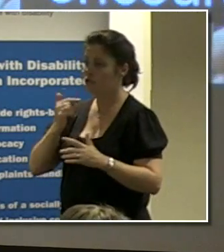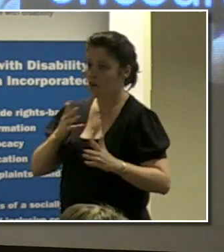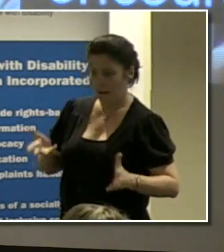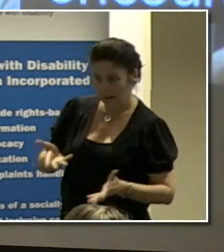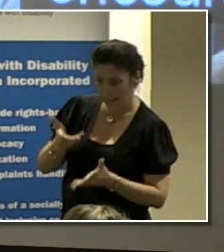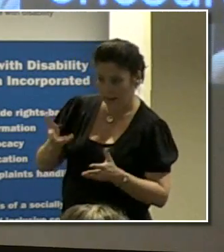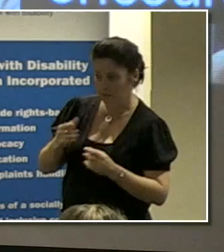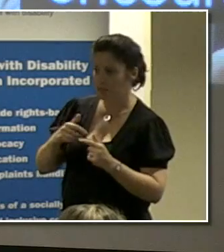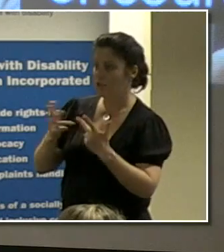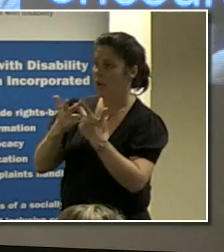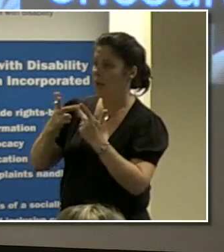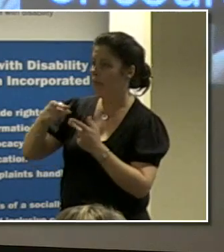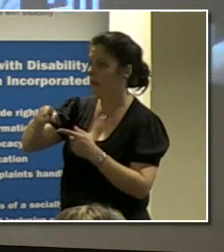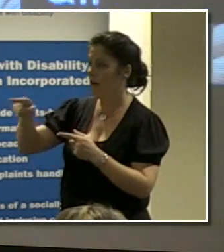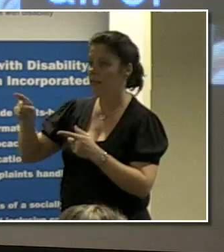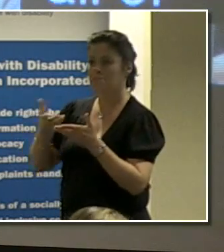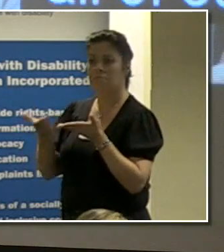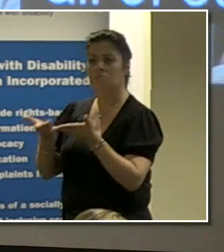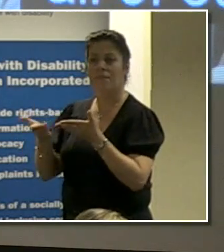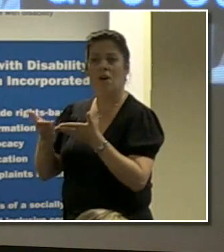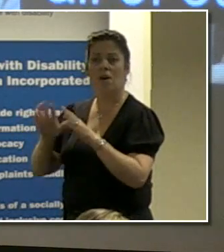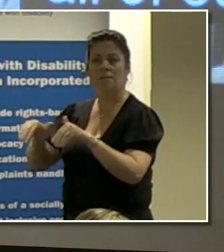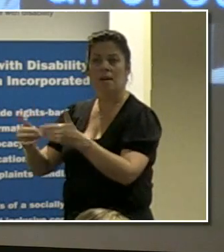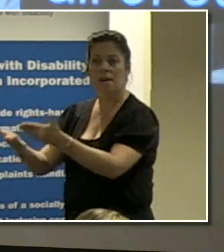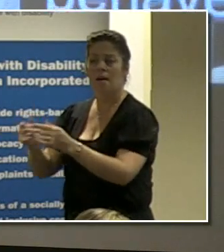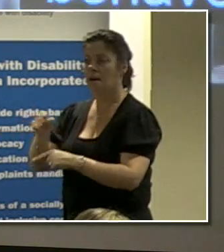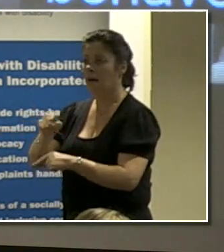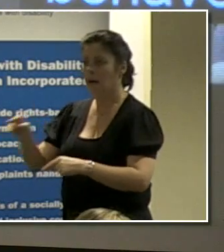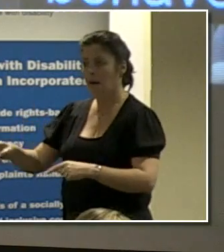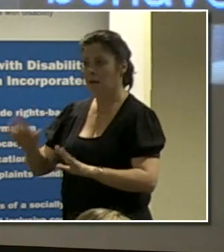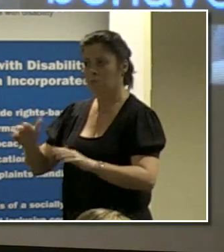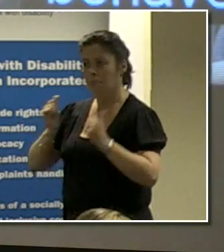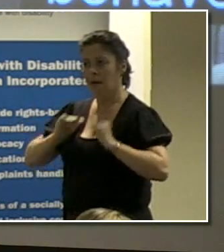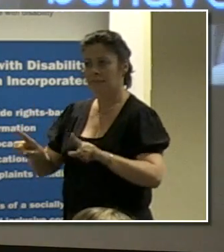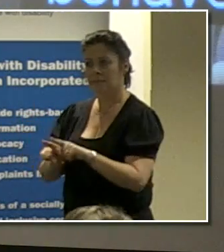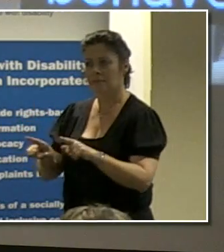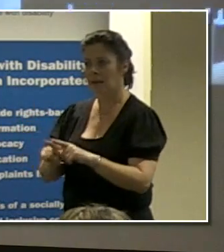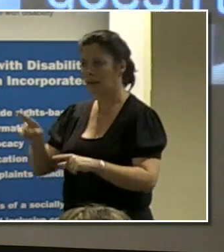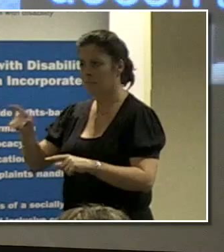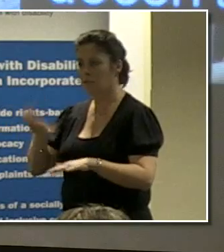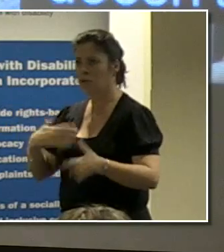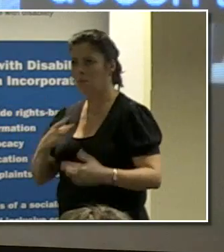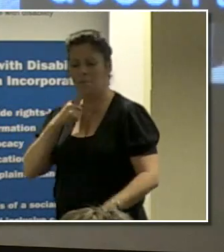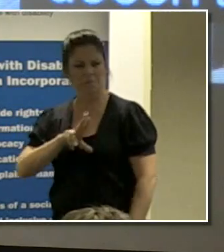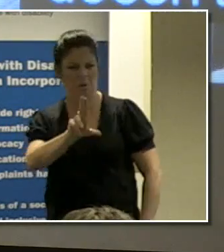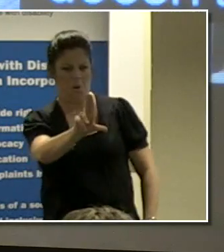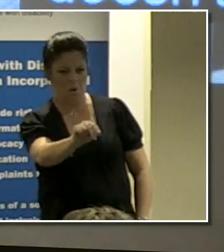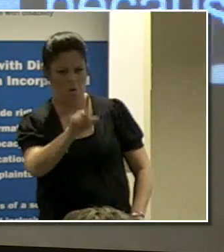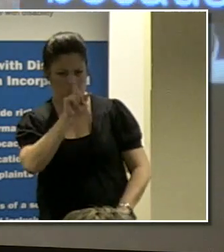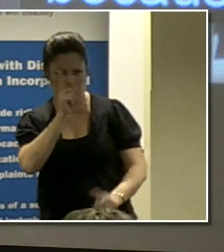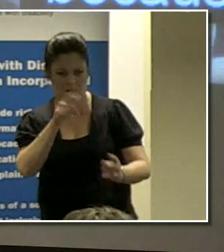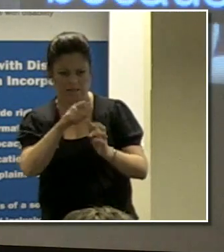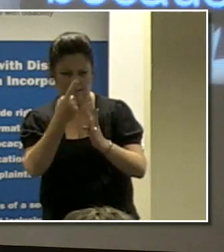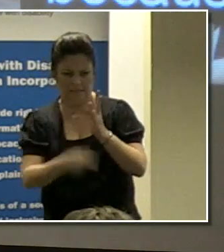to behave in the same way. That doesn't say you can't do that because you've got a disability. It